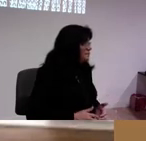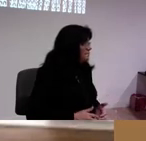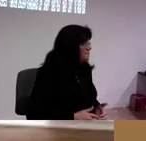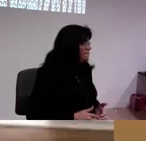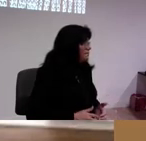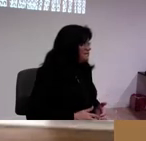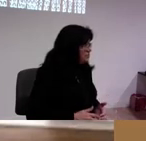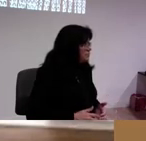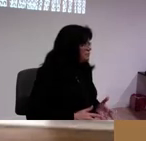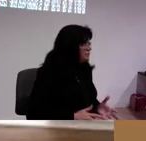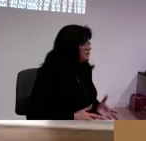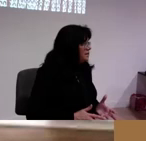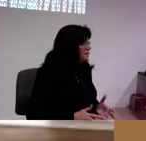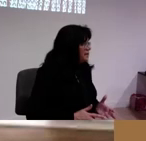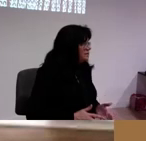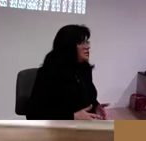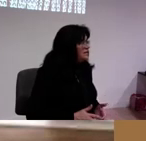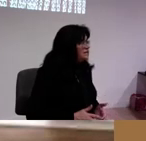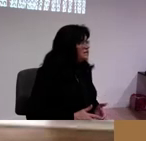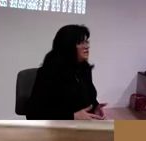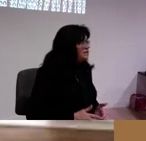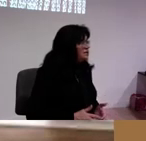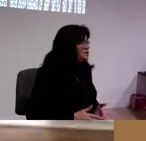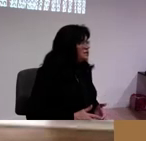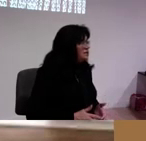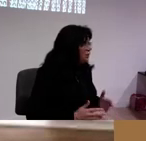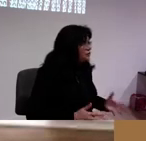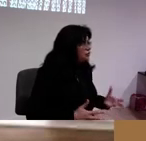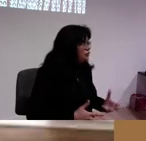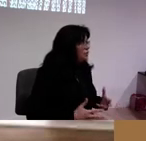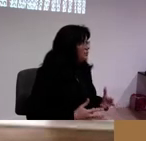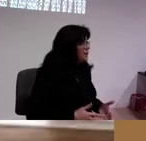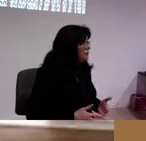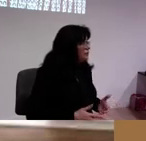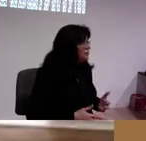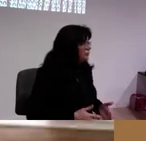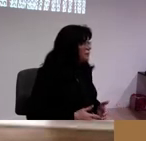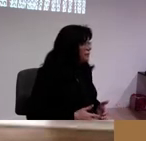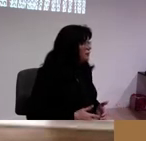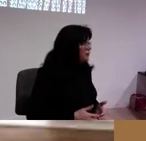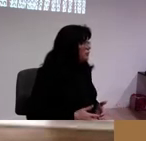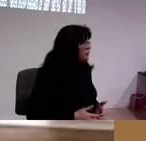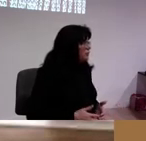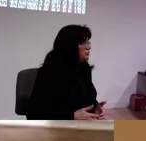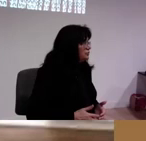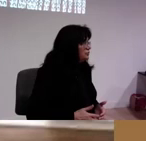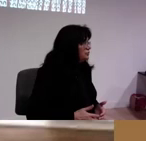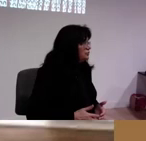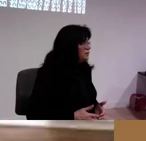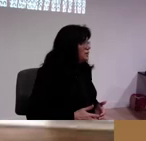Robinson, distinguished Professor Marcy Langton, I saw powerful female role models.